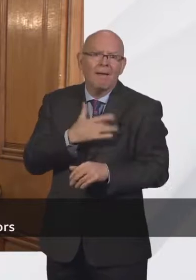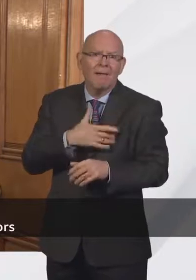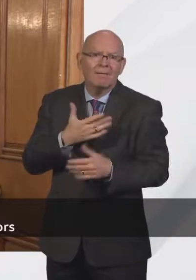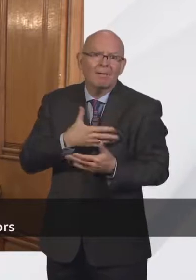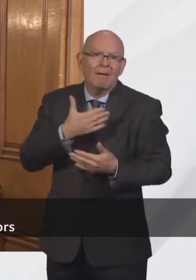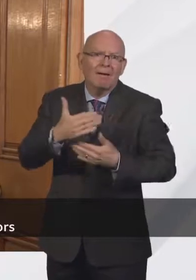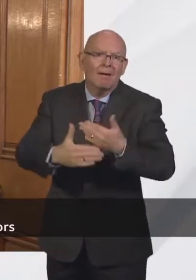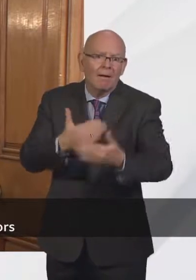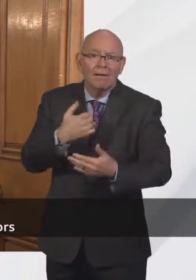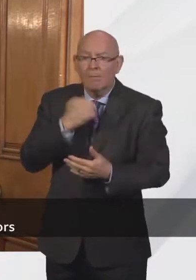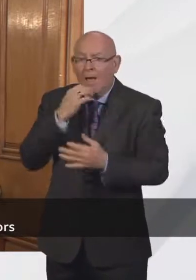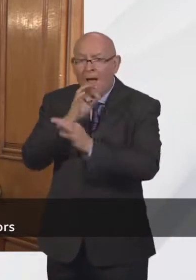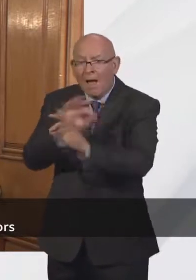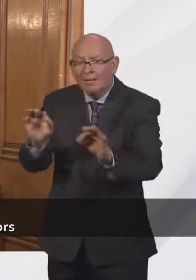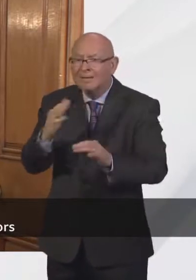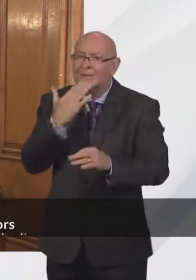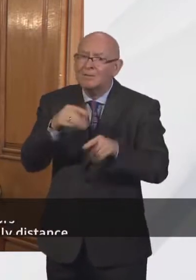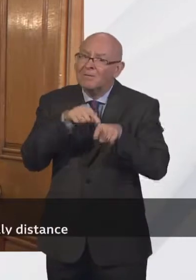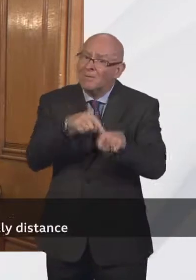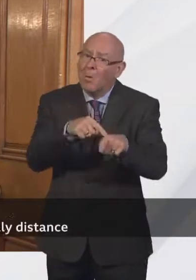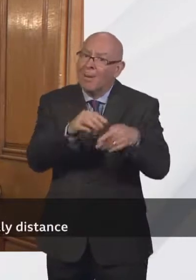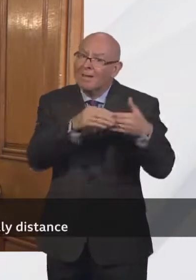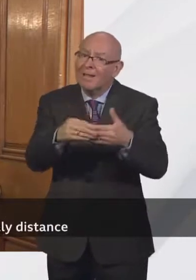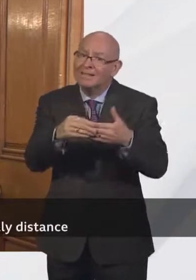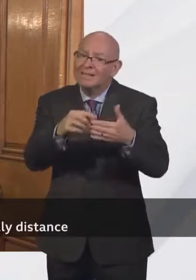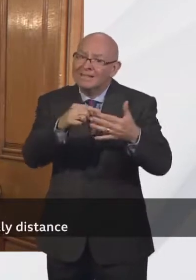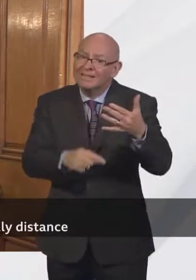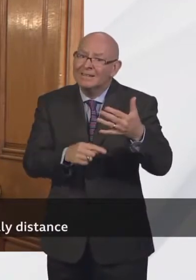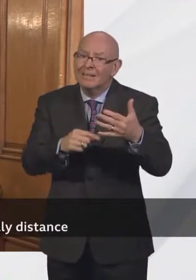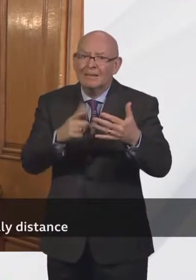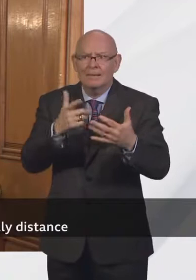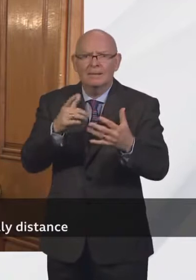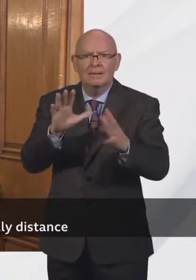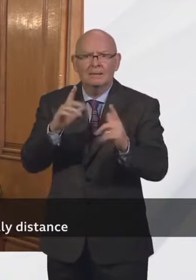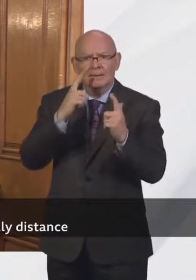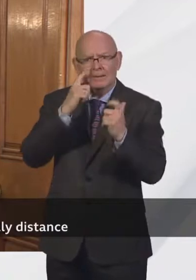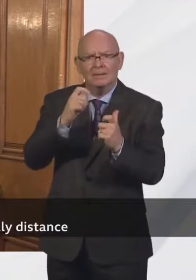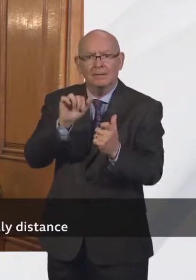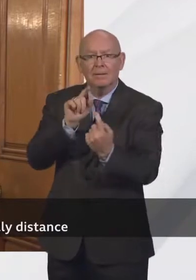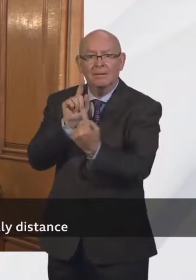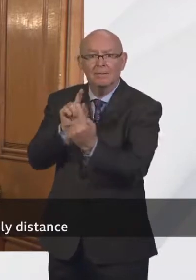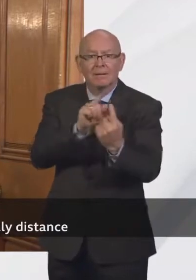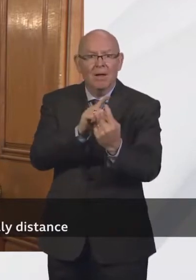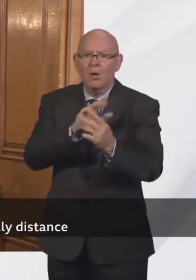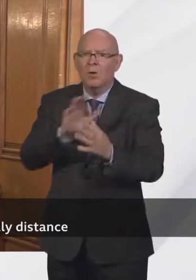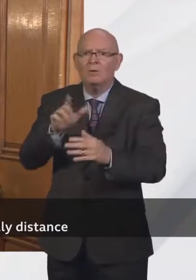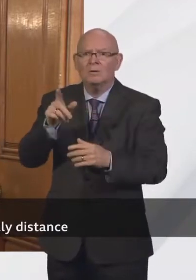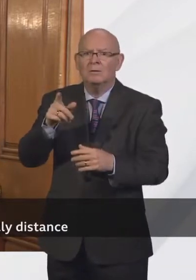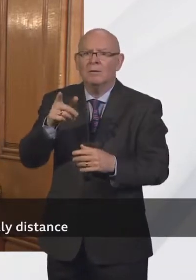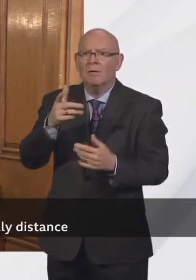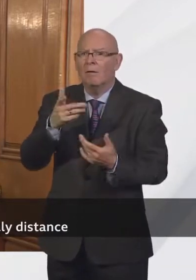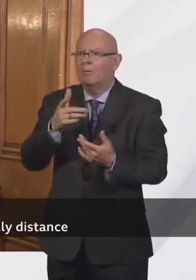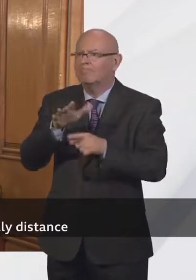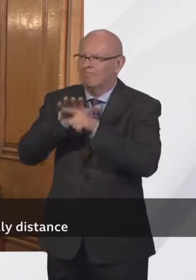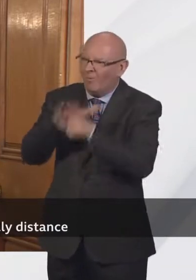this obviously requires everyone to act responsibly, which I have no doubt they will do. It will still